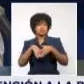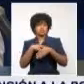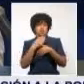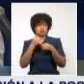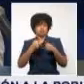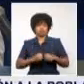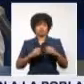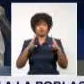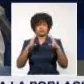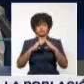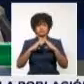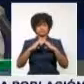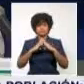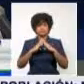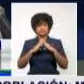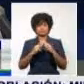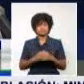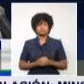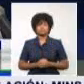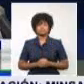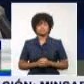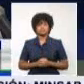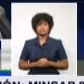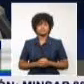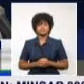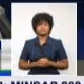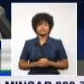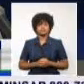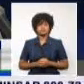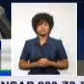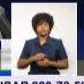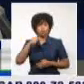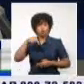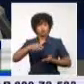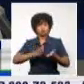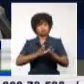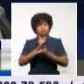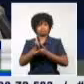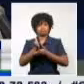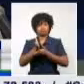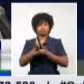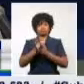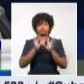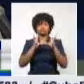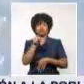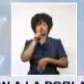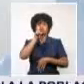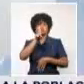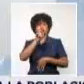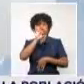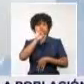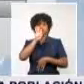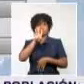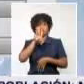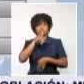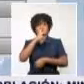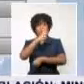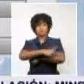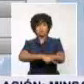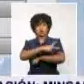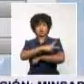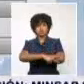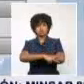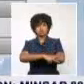condition, 3 and 5 cases in serious condition, 1 less than yesterday.